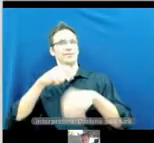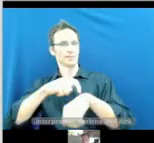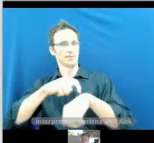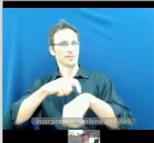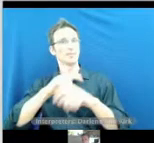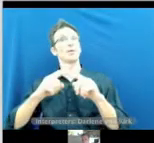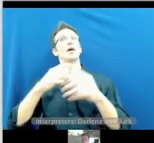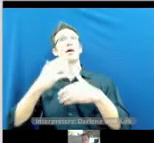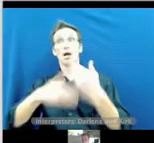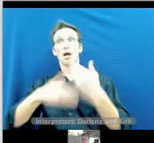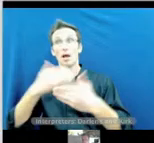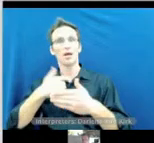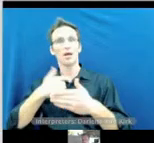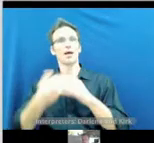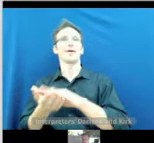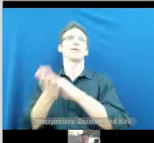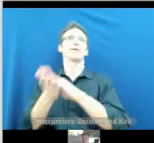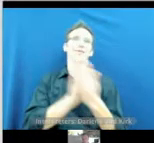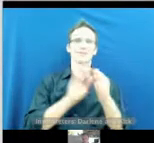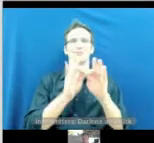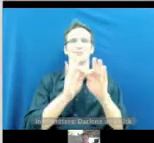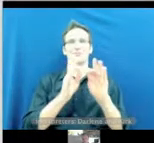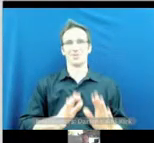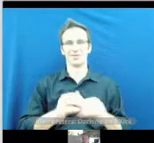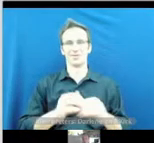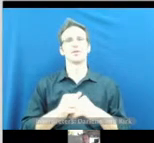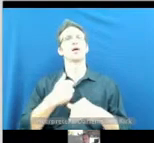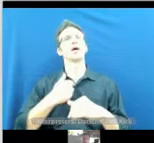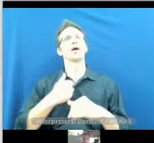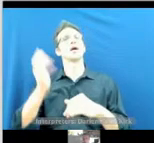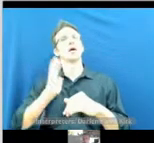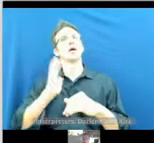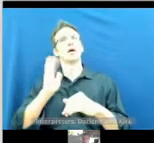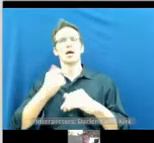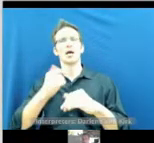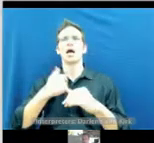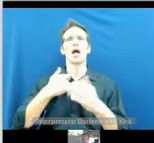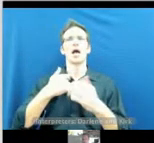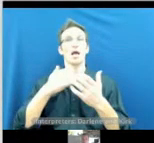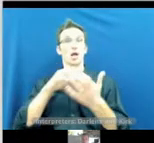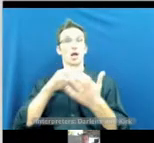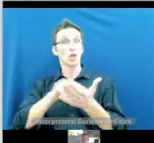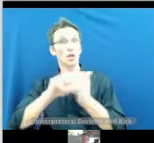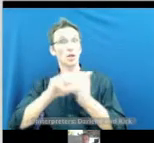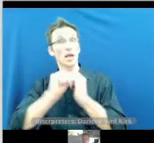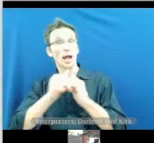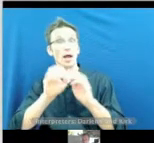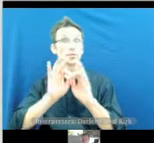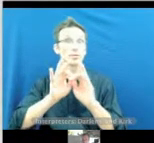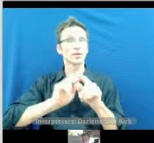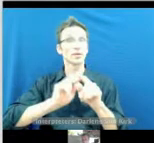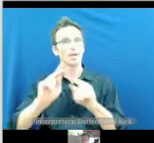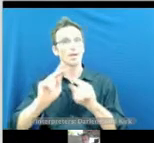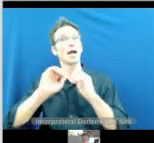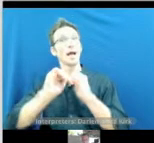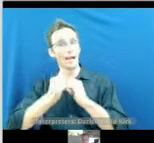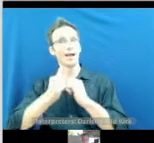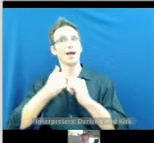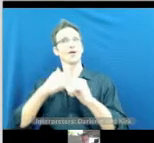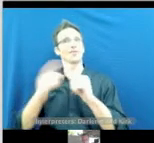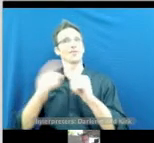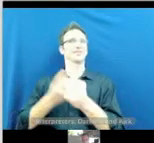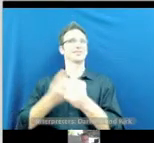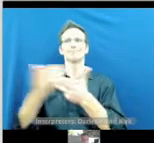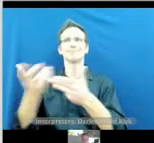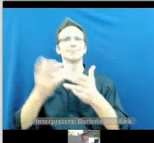I was sort of learned the art of interpreting through working with deafblind people. So again, a